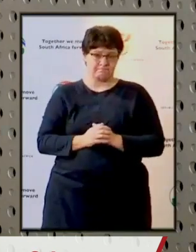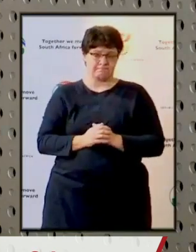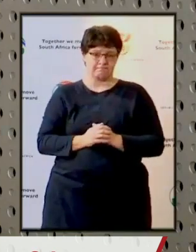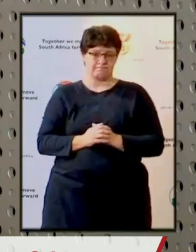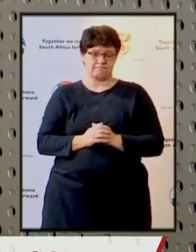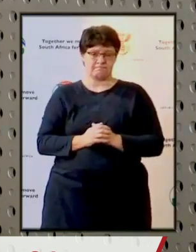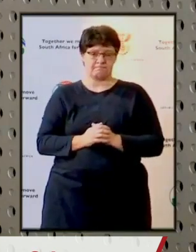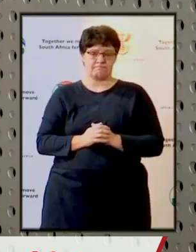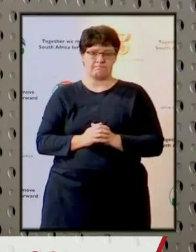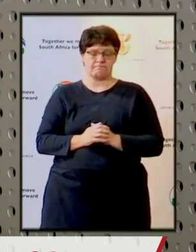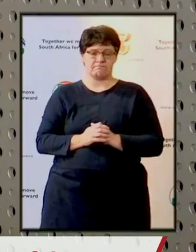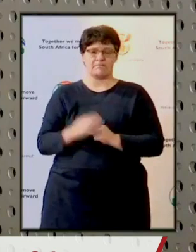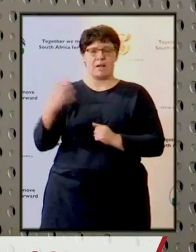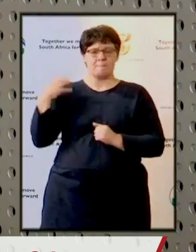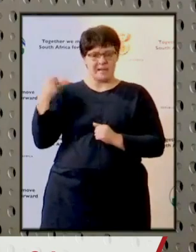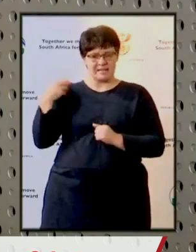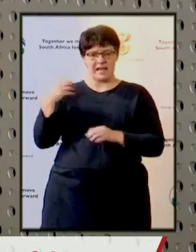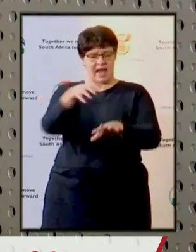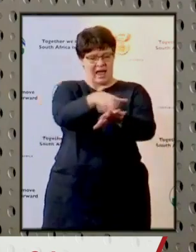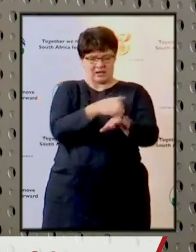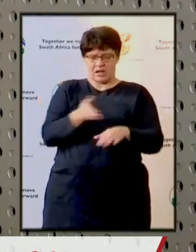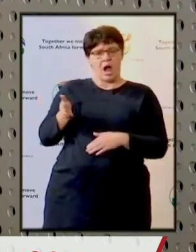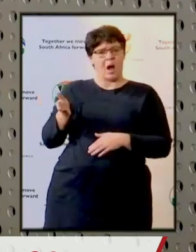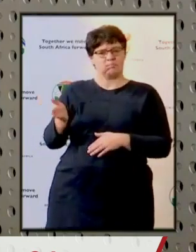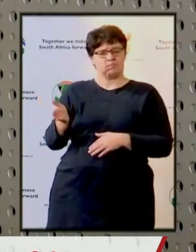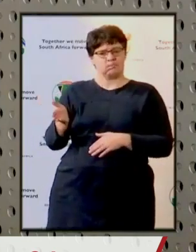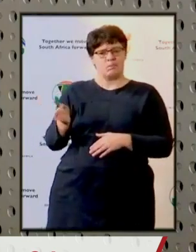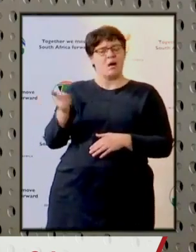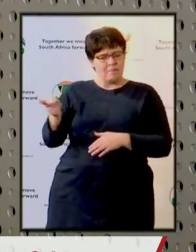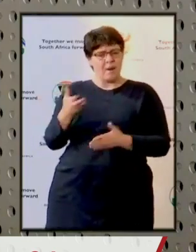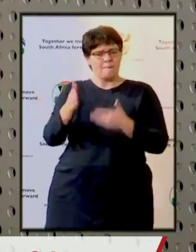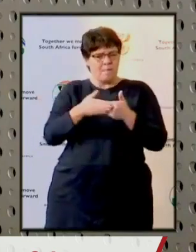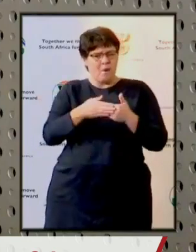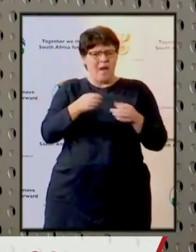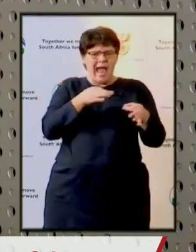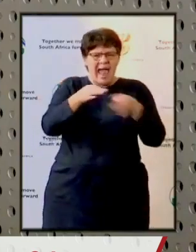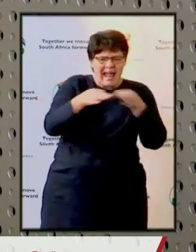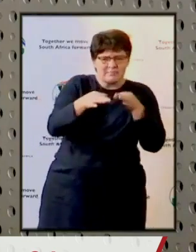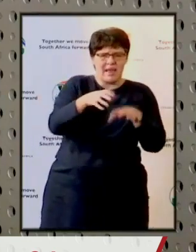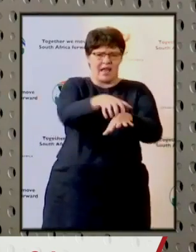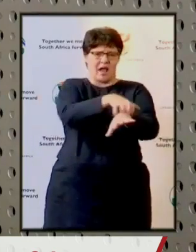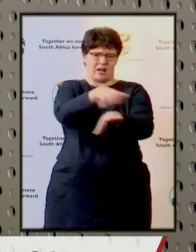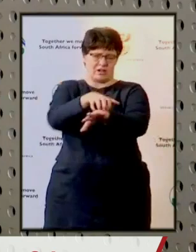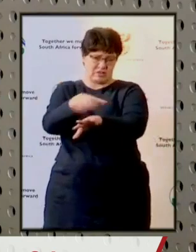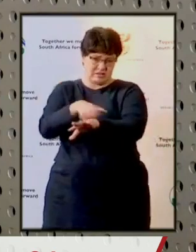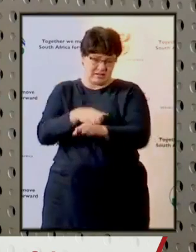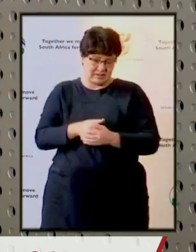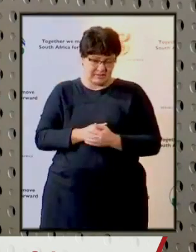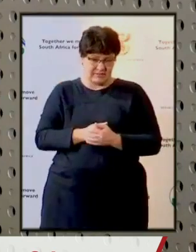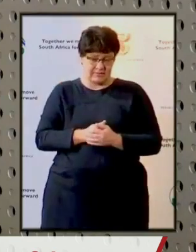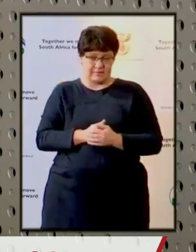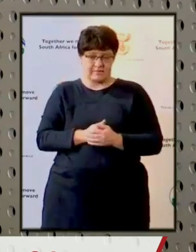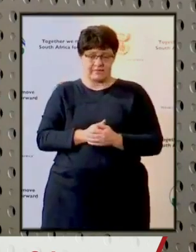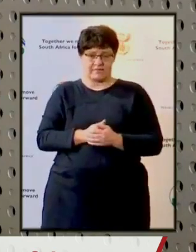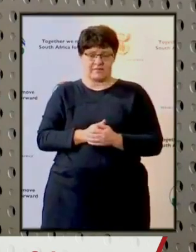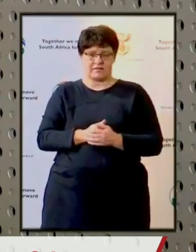The Minister of Agriculture is here, so she'll talk a bit more about the agriculture. But basically,